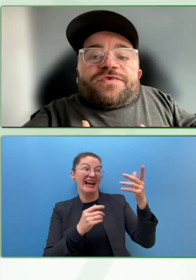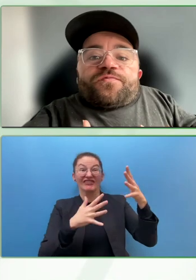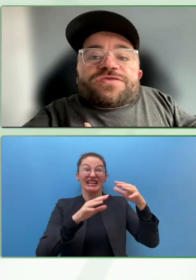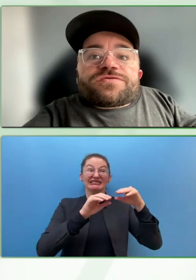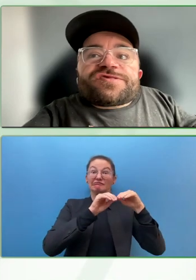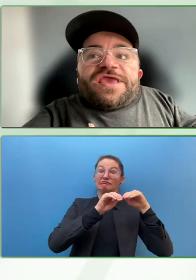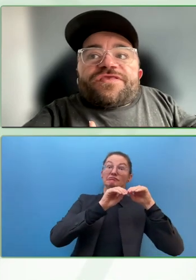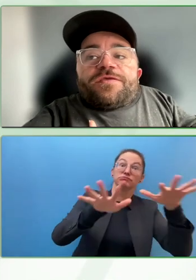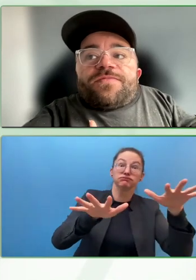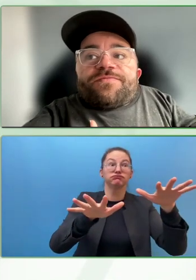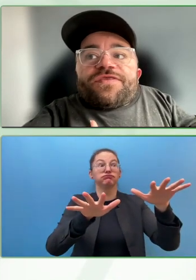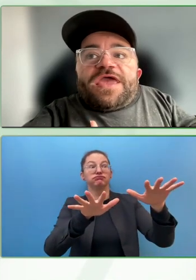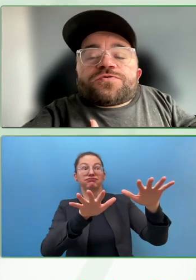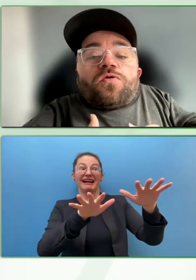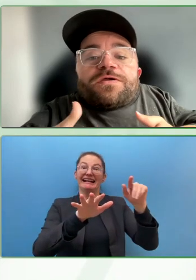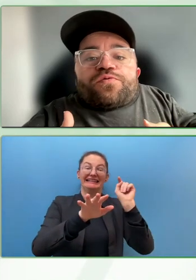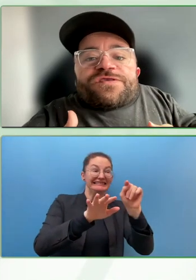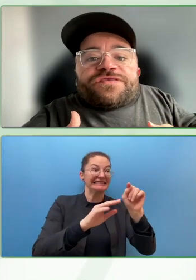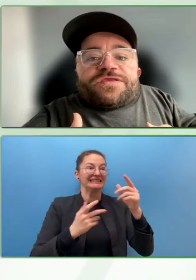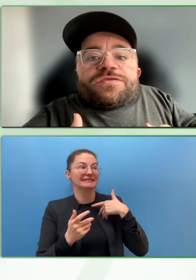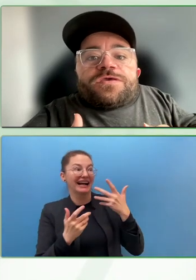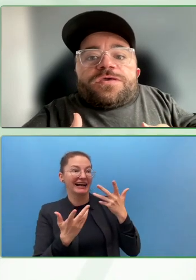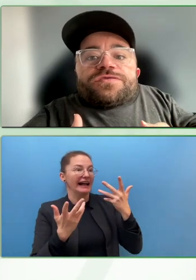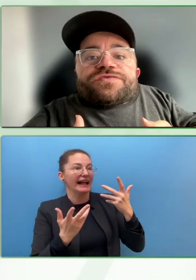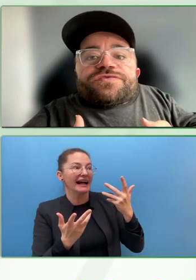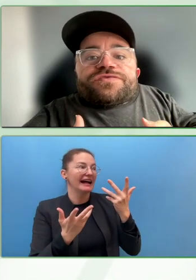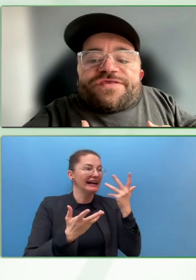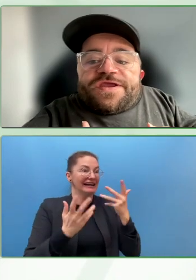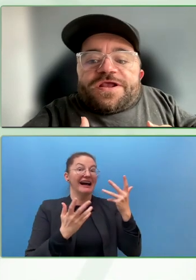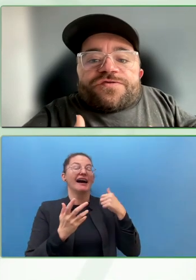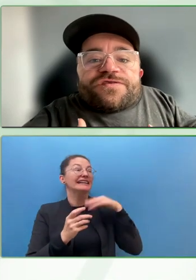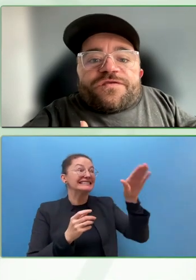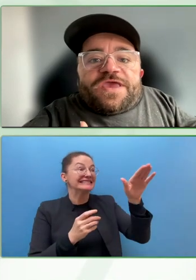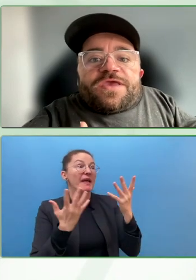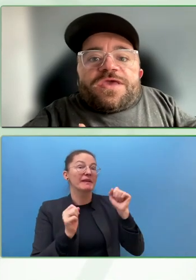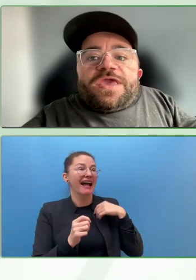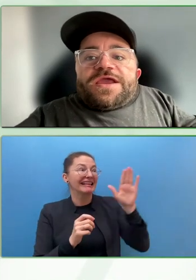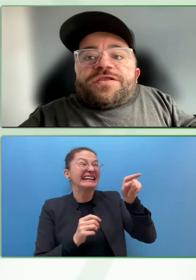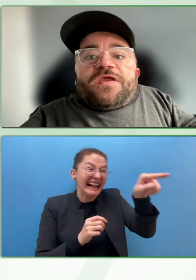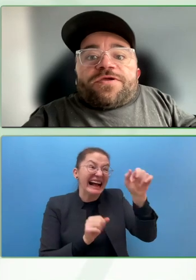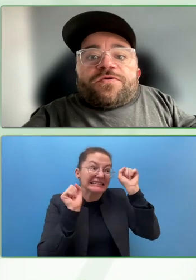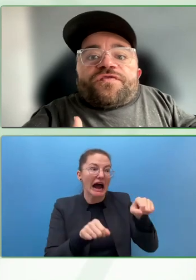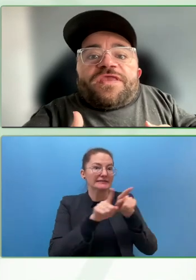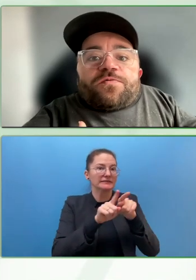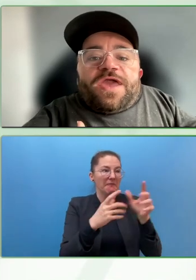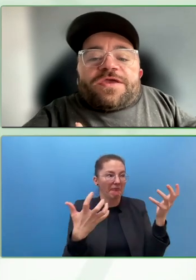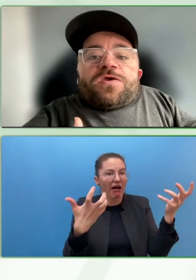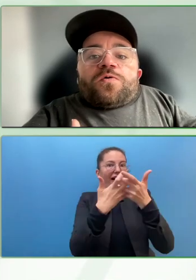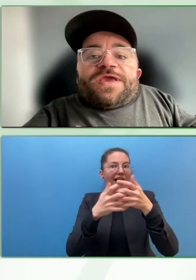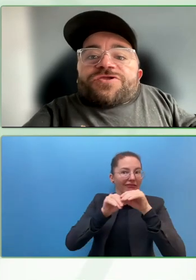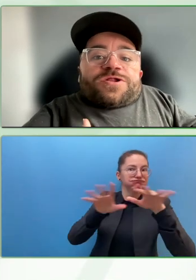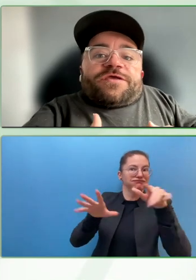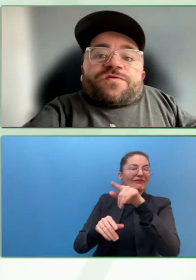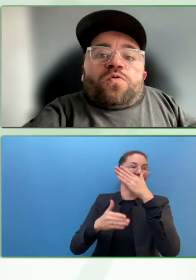fact, if we see that maybe they're not representing disability and inclusivity in a very authentic way,